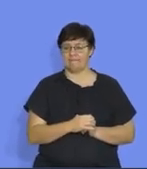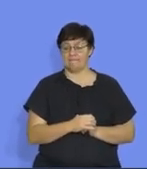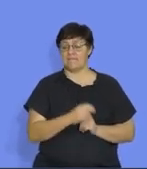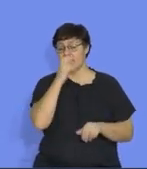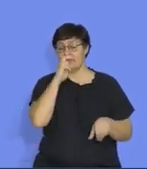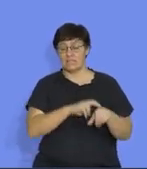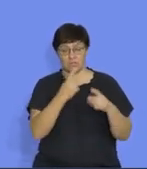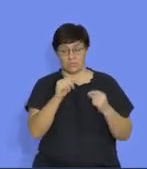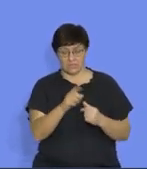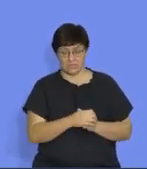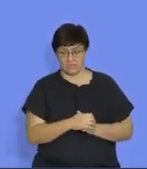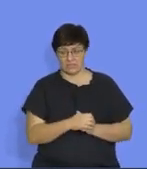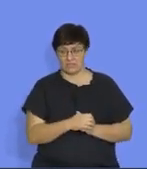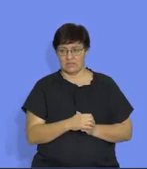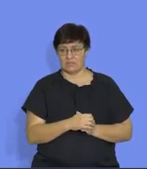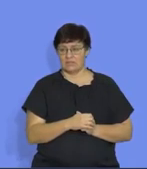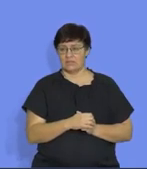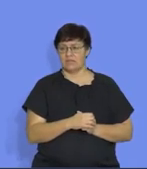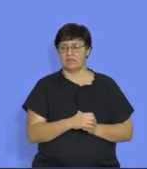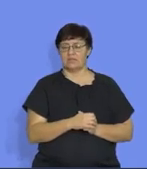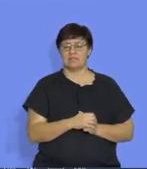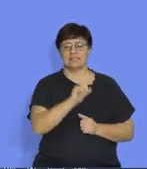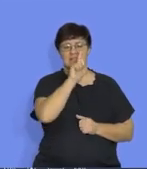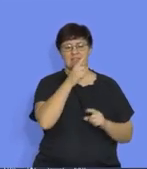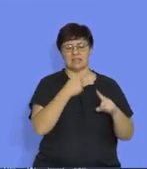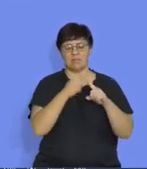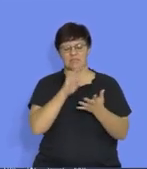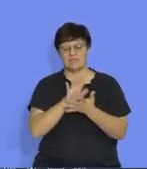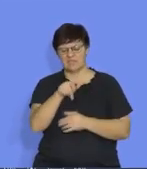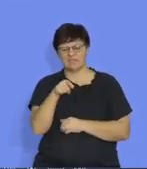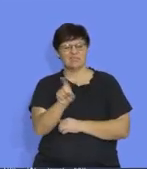What I need to do is I need to know what 7 times 15 is.